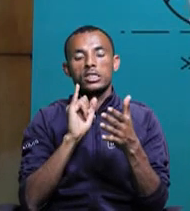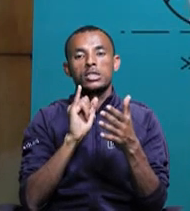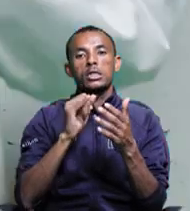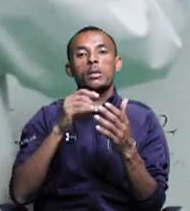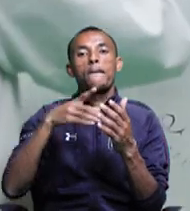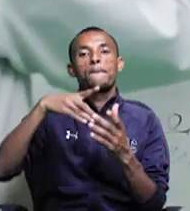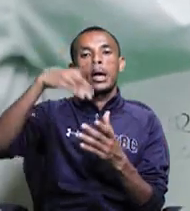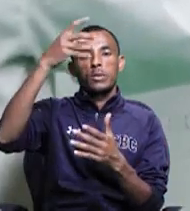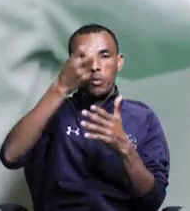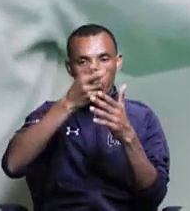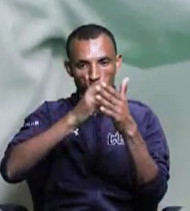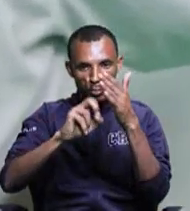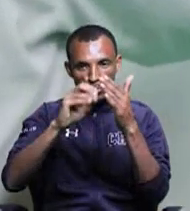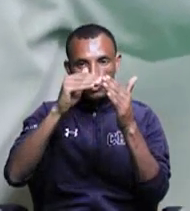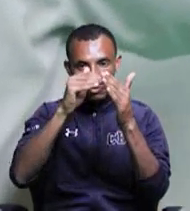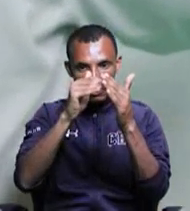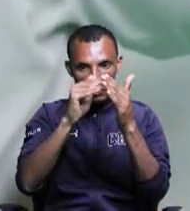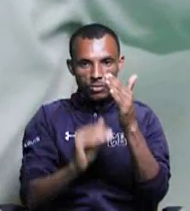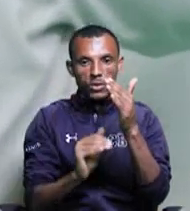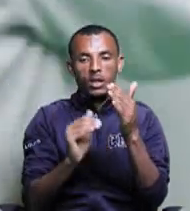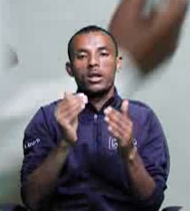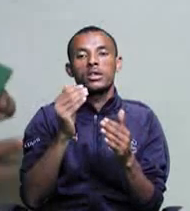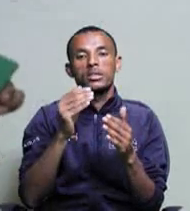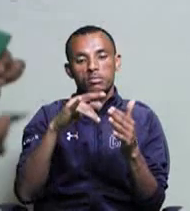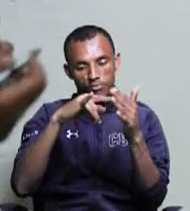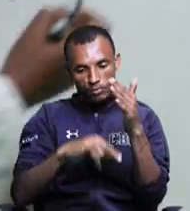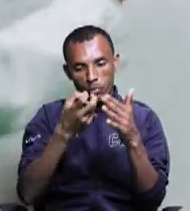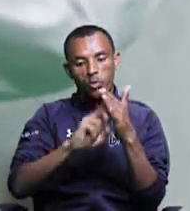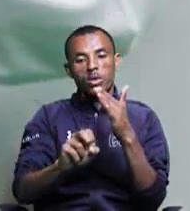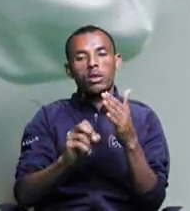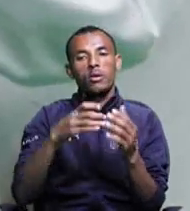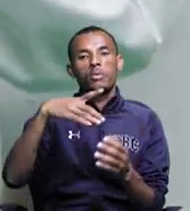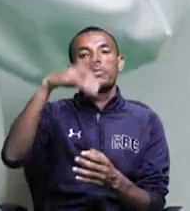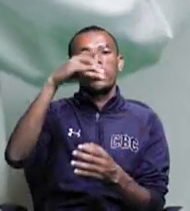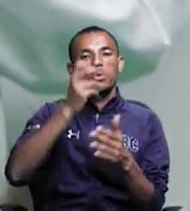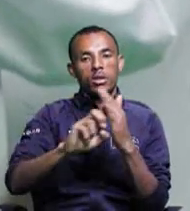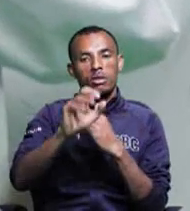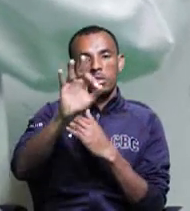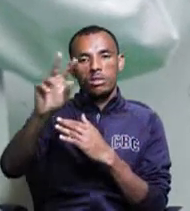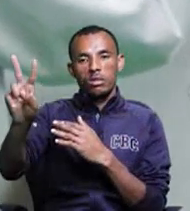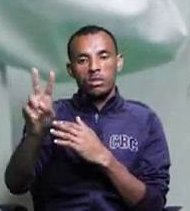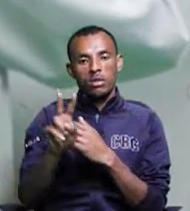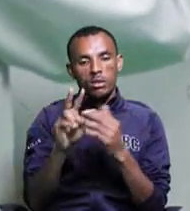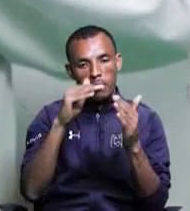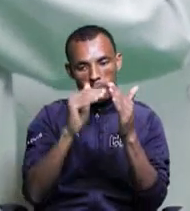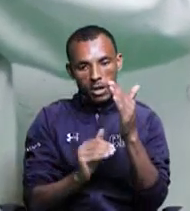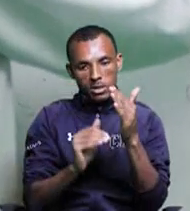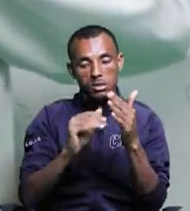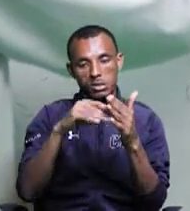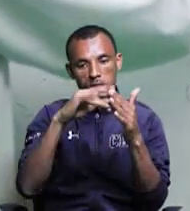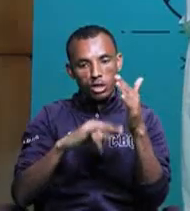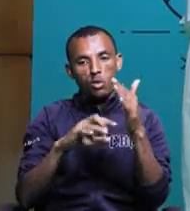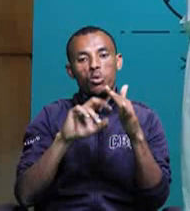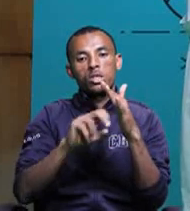value minus minimum value of a data given. So maximum value, it was 92, minus